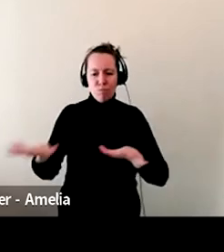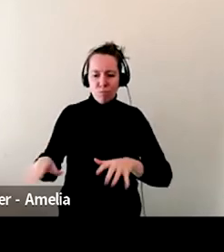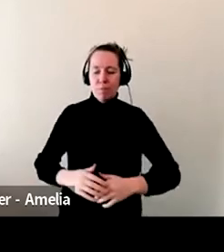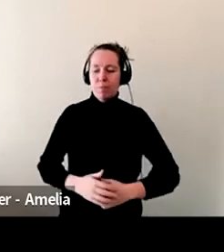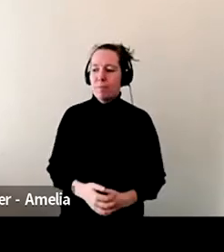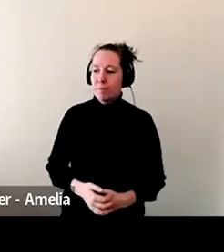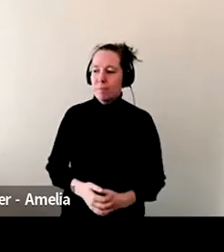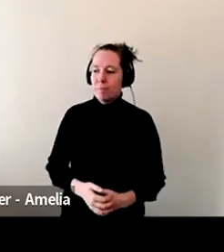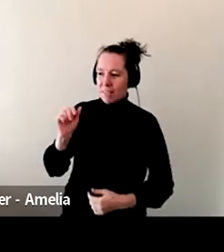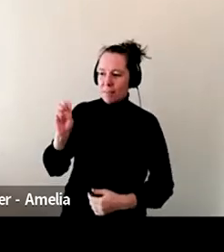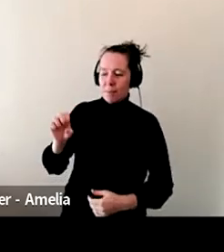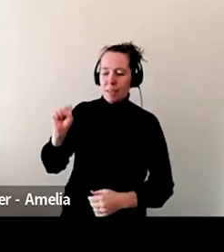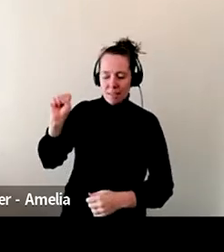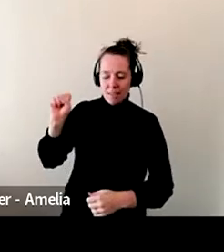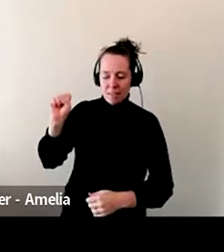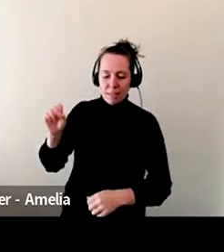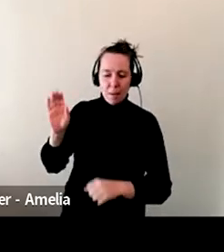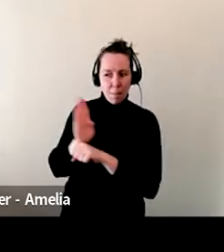holiday. Yeah.